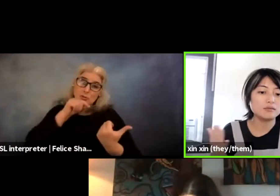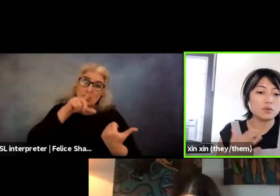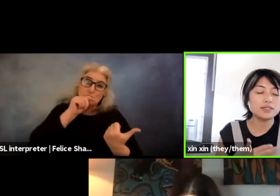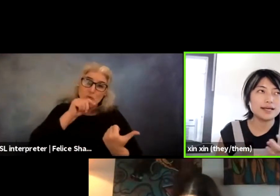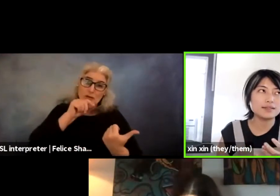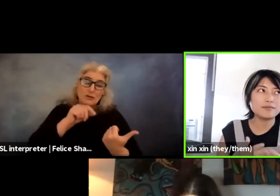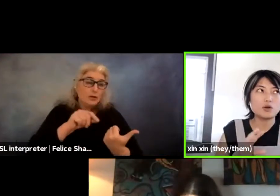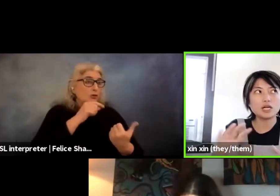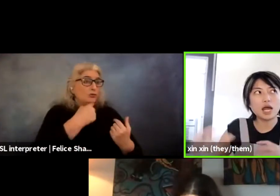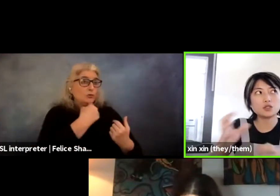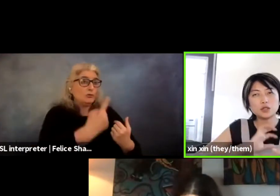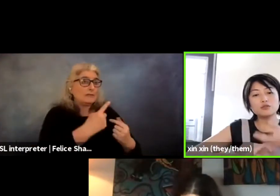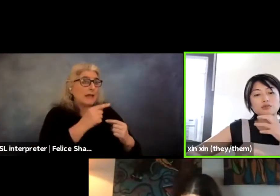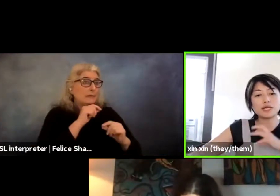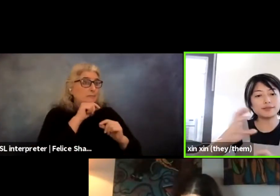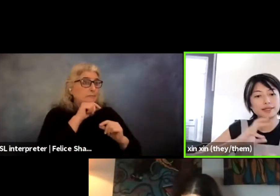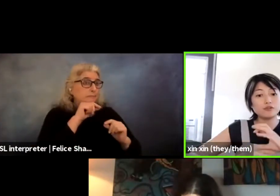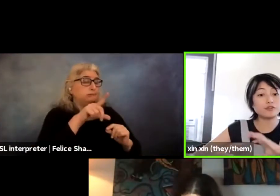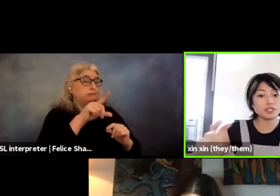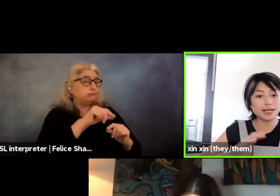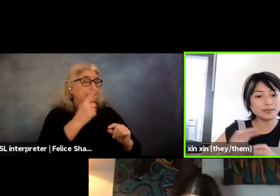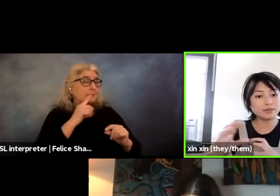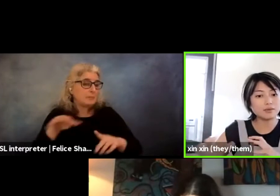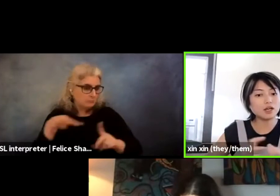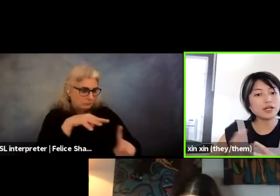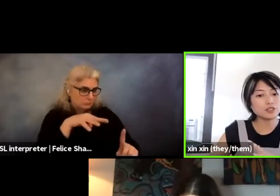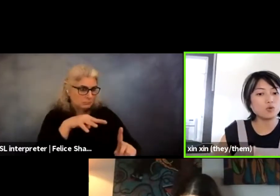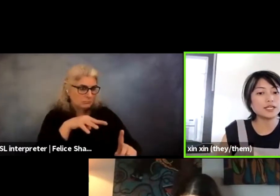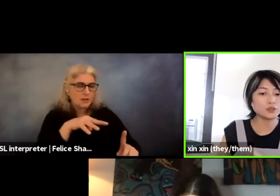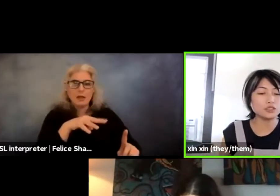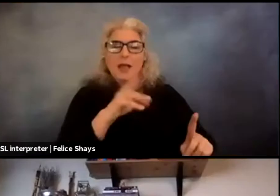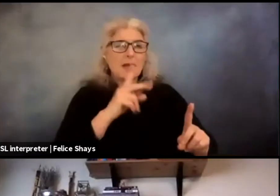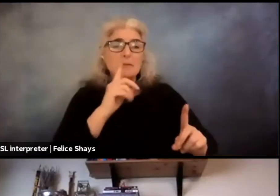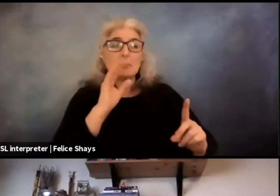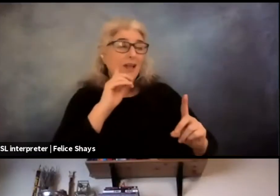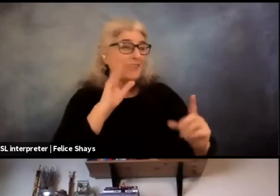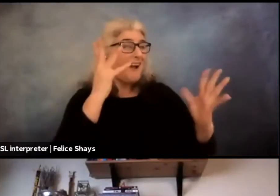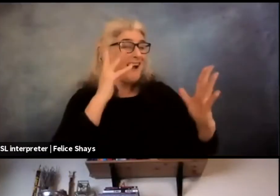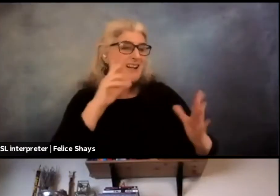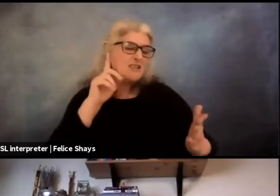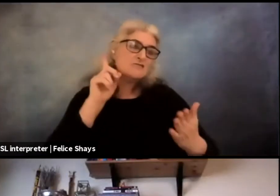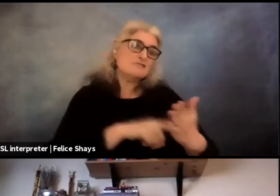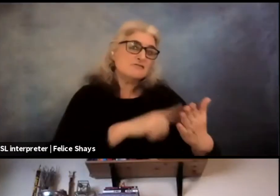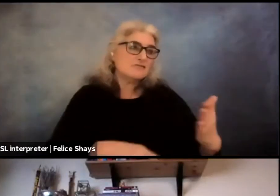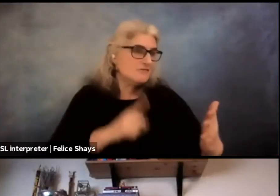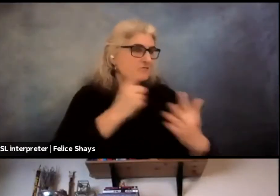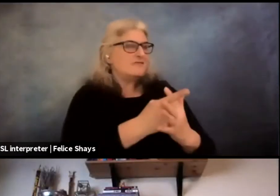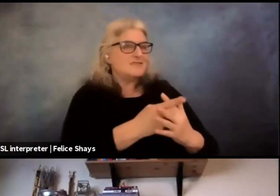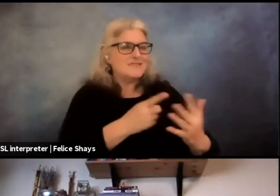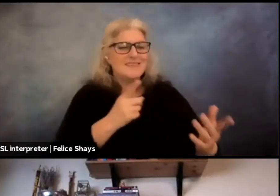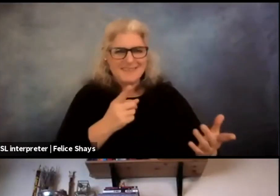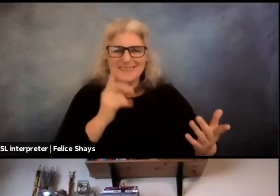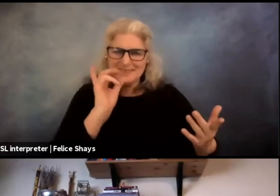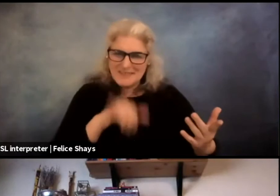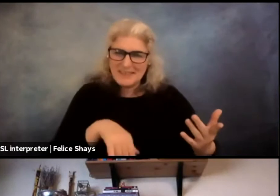that, or how do we kind of like reverse that and think about, okay, so what kind of Twitter do we want, or like what's the alternative?